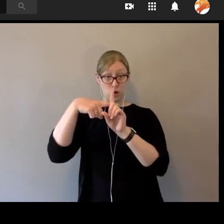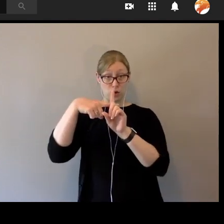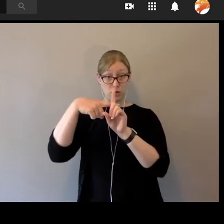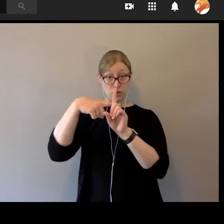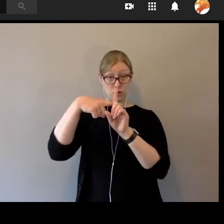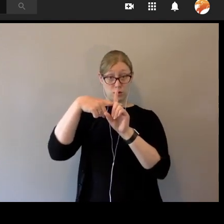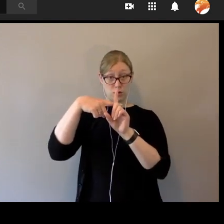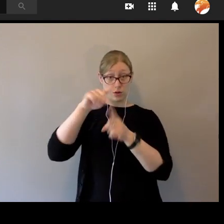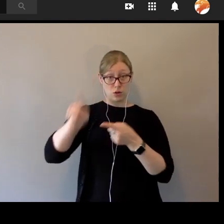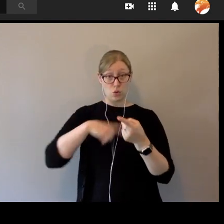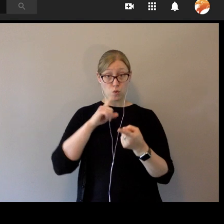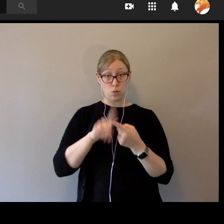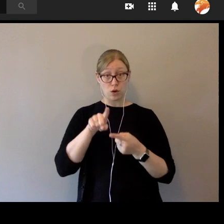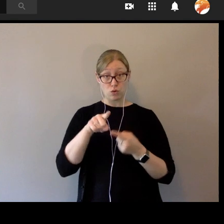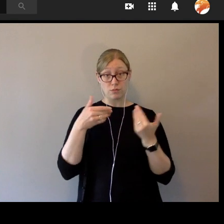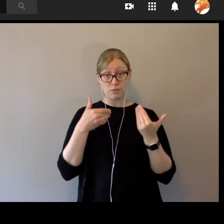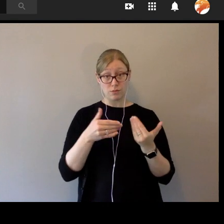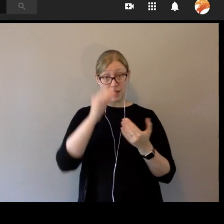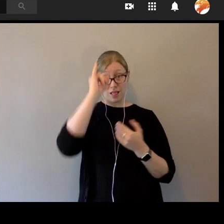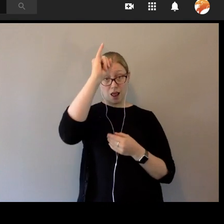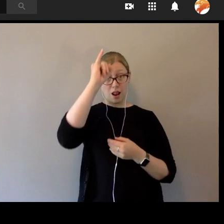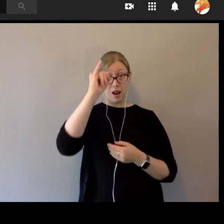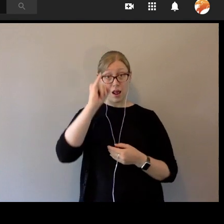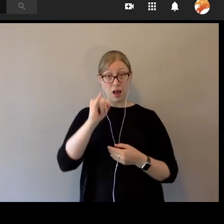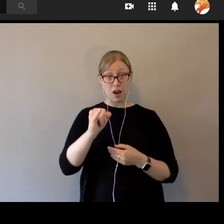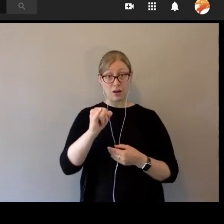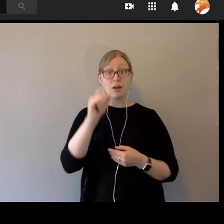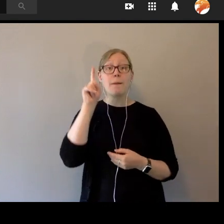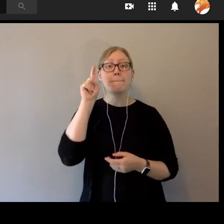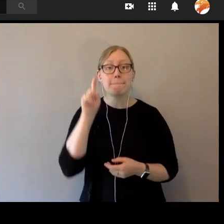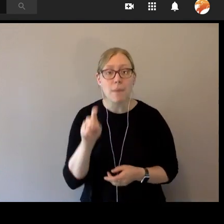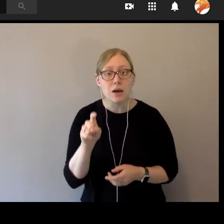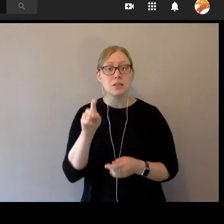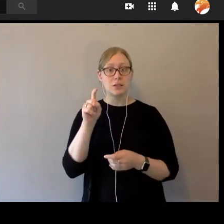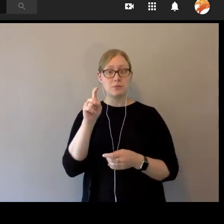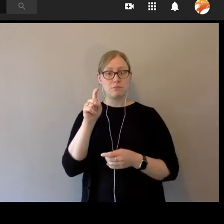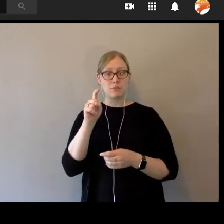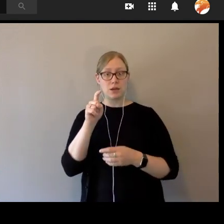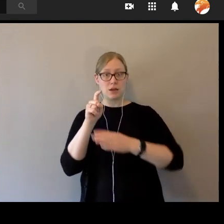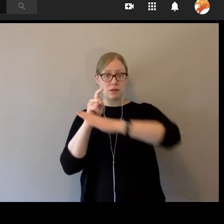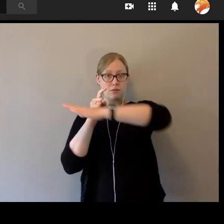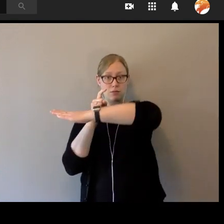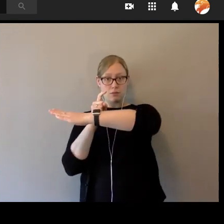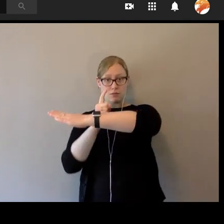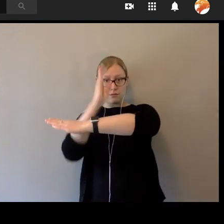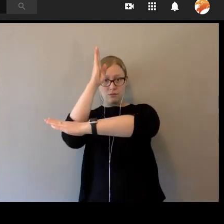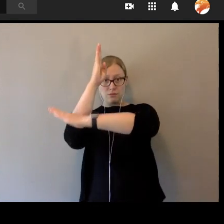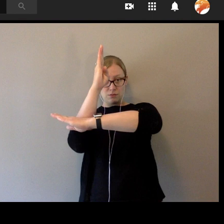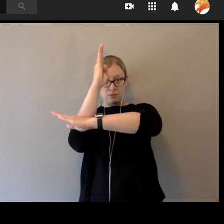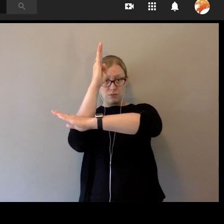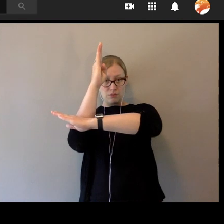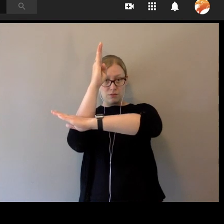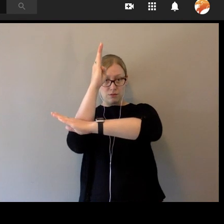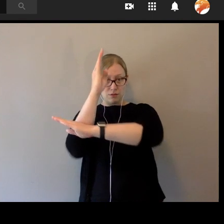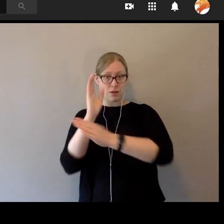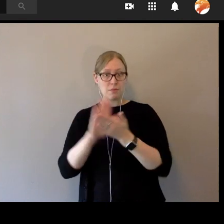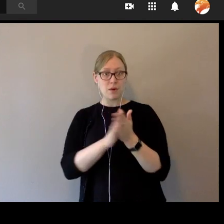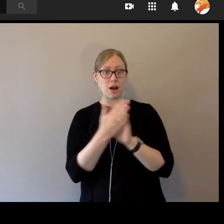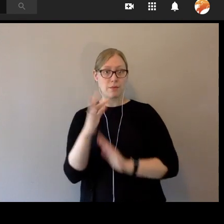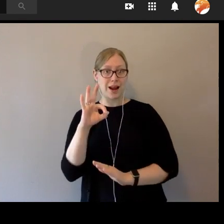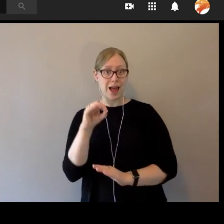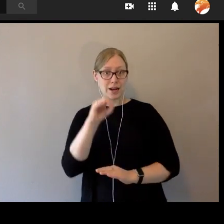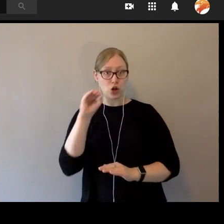make that line going down, it has to be a perpendicular line to make a 90-degree angle. Once you make a